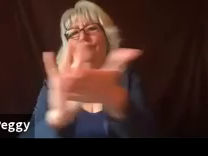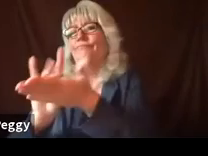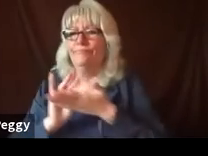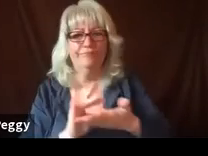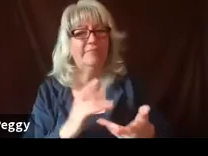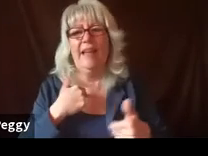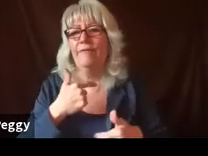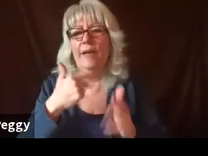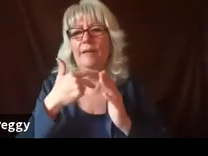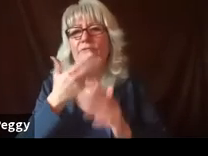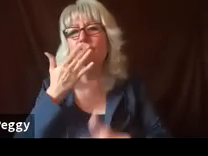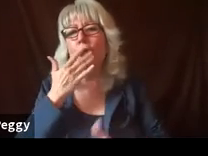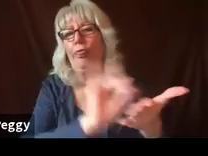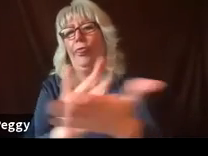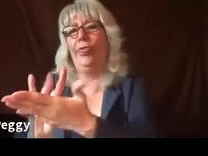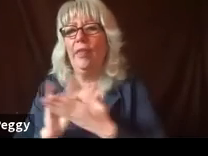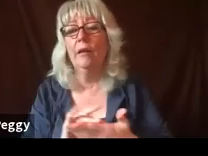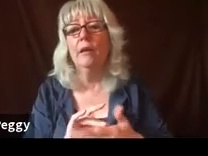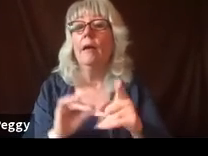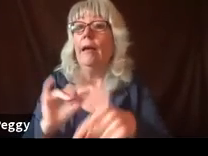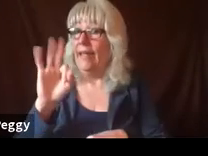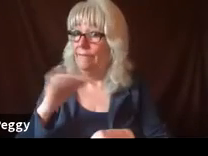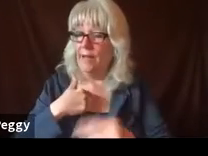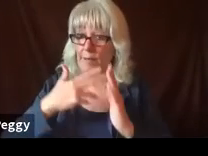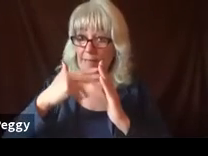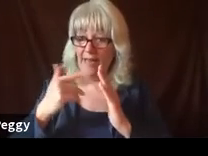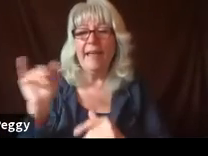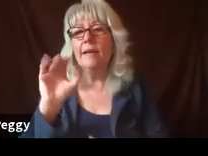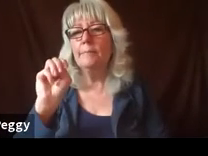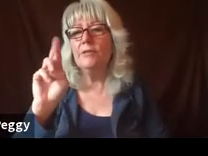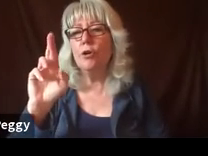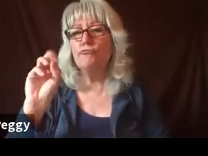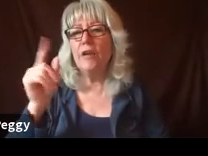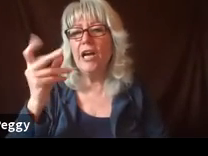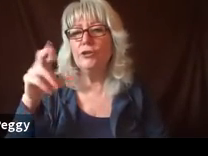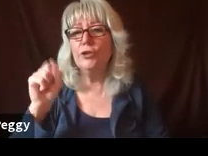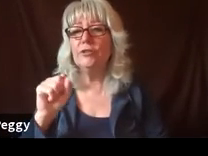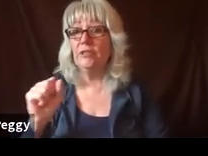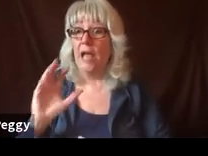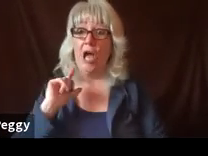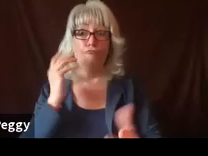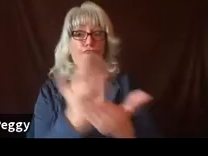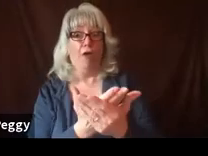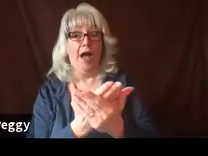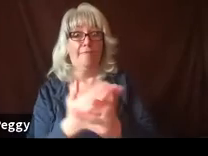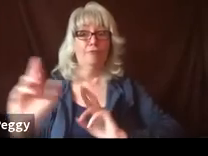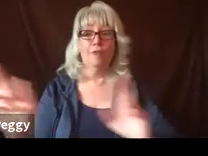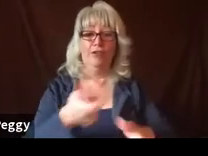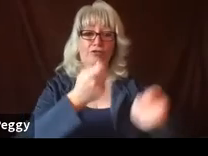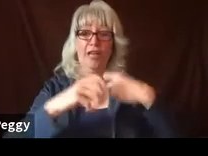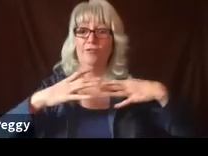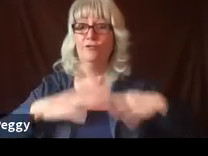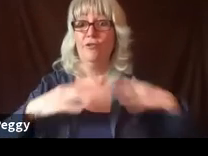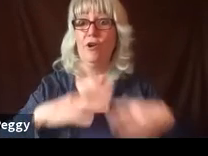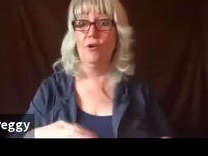kind of do what the Mr. Rogers, when I'm going to paint, I put on a complete painting outfit. You can just pick out whatever outfit you were going to